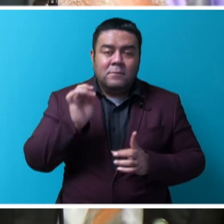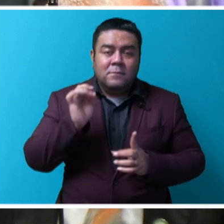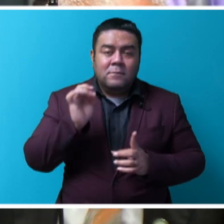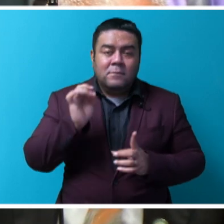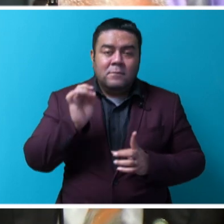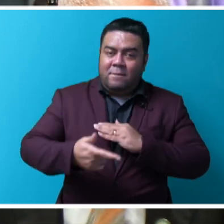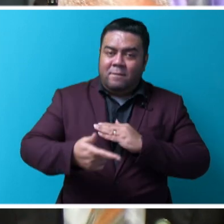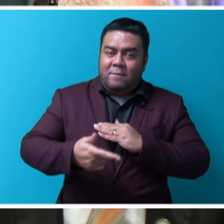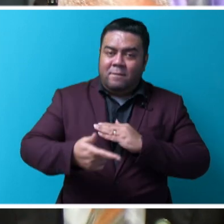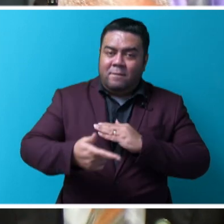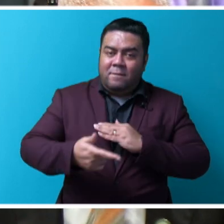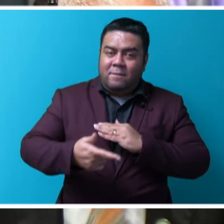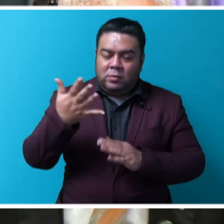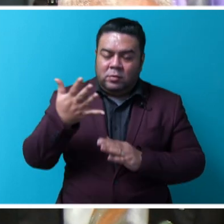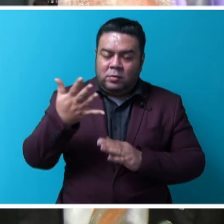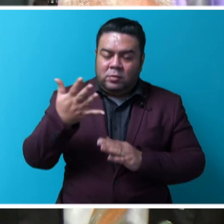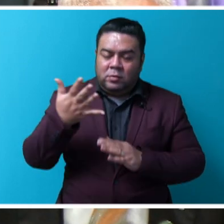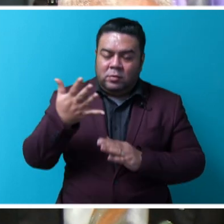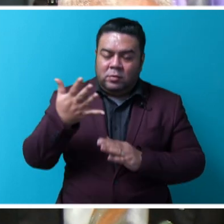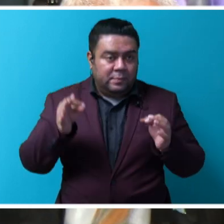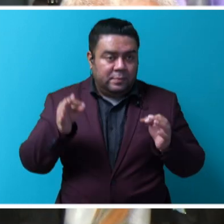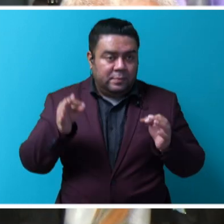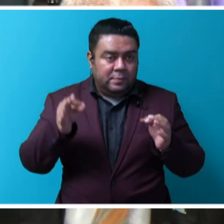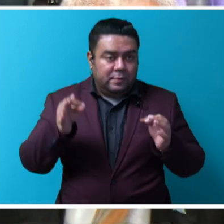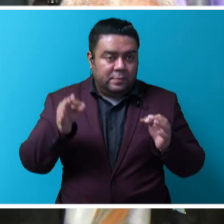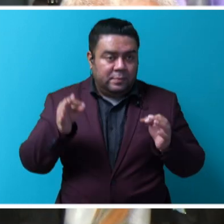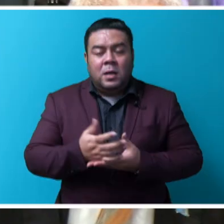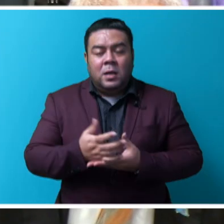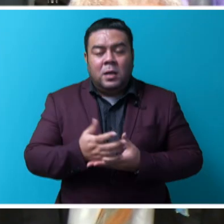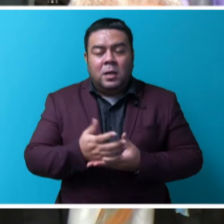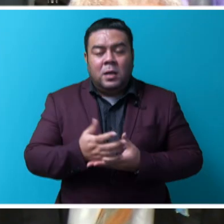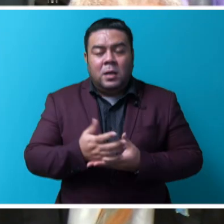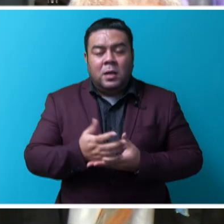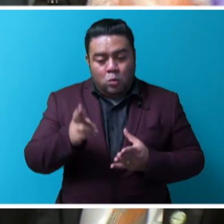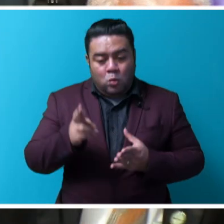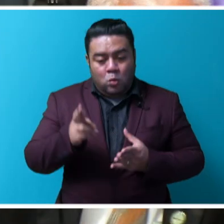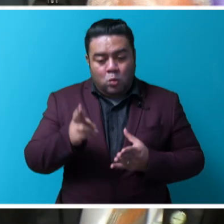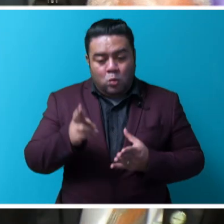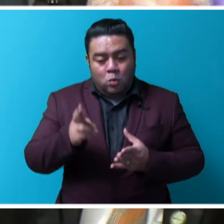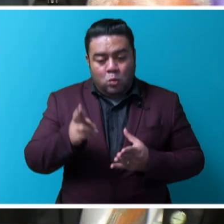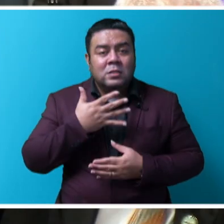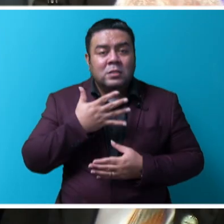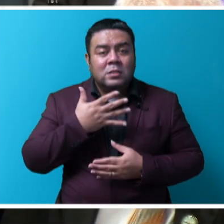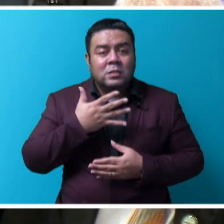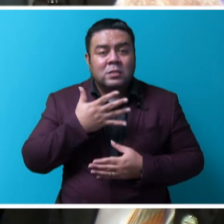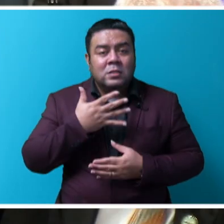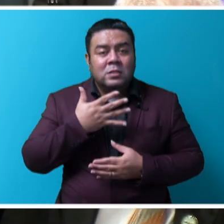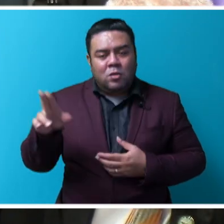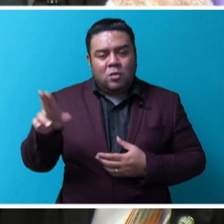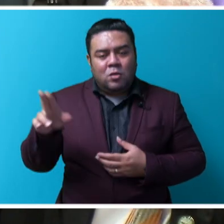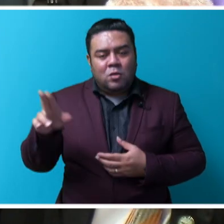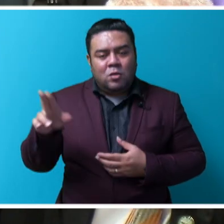have the capabilities, but we need capacities to deliver these services to investment demands. We also